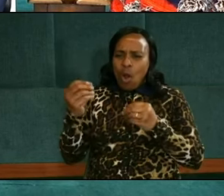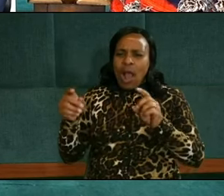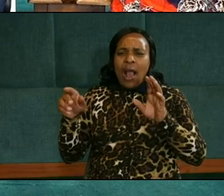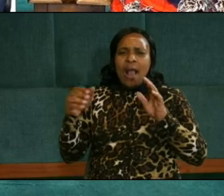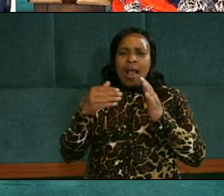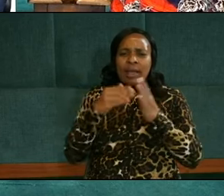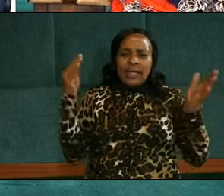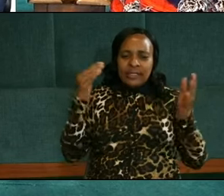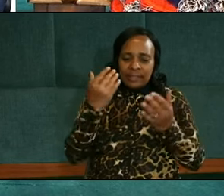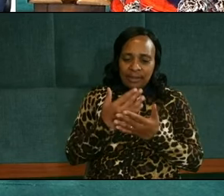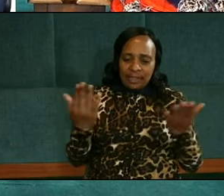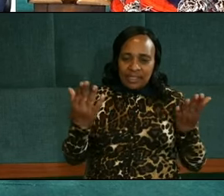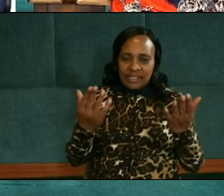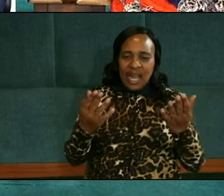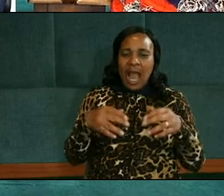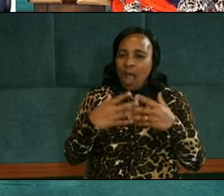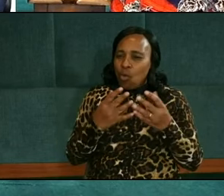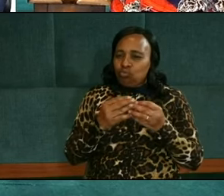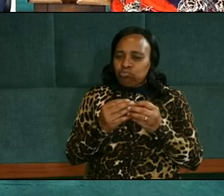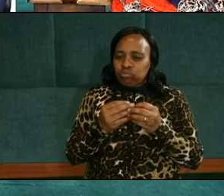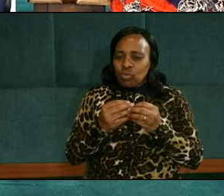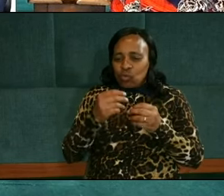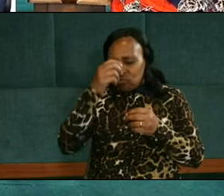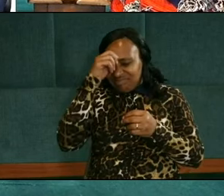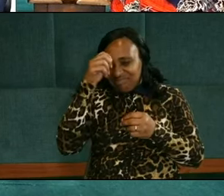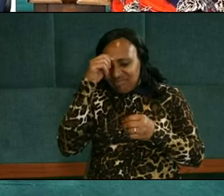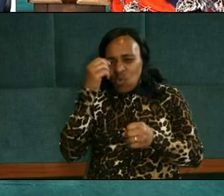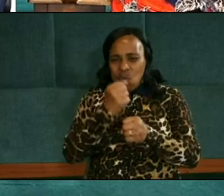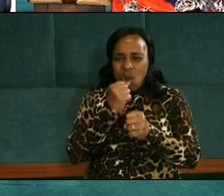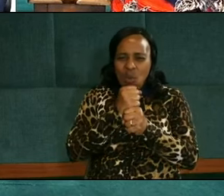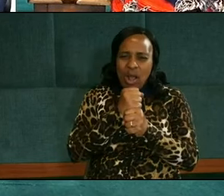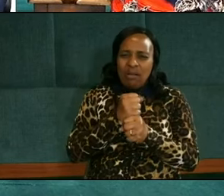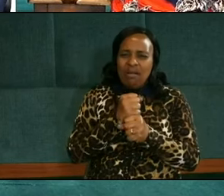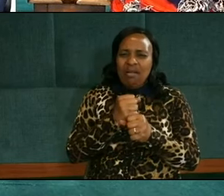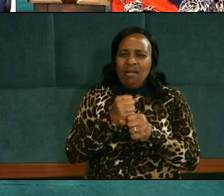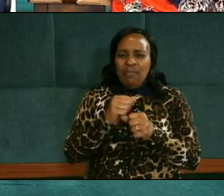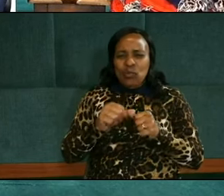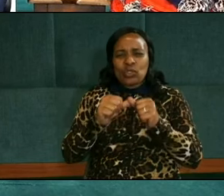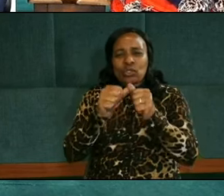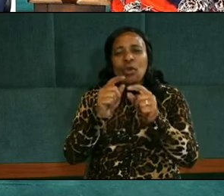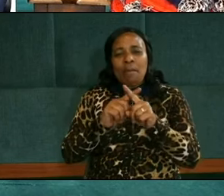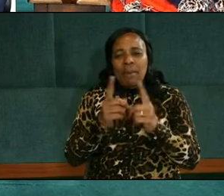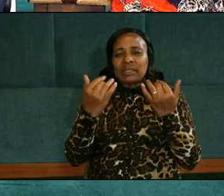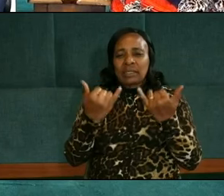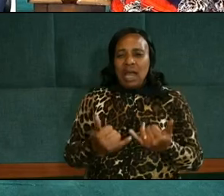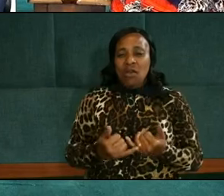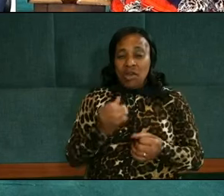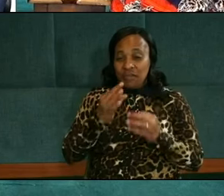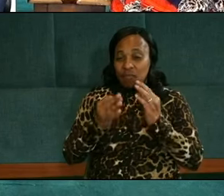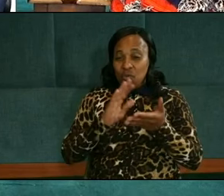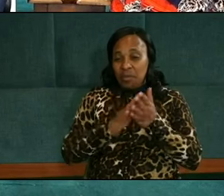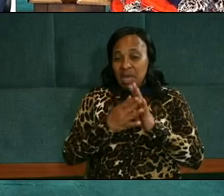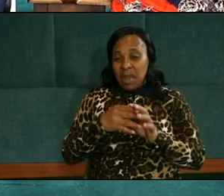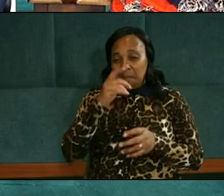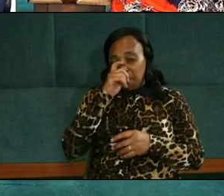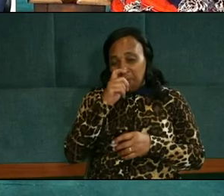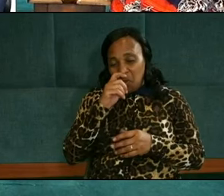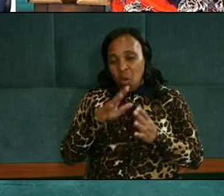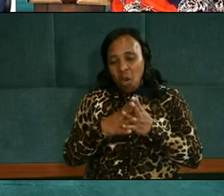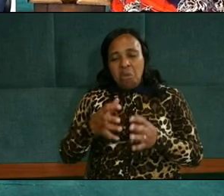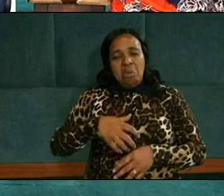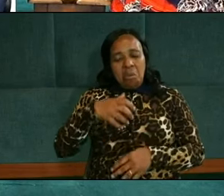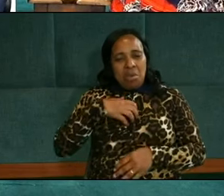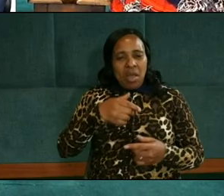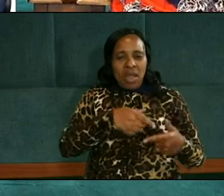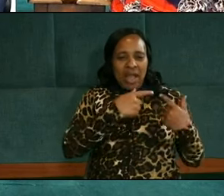appear as if, oh, I'm an angel and I'm just wishing them well. But if you're jealous or if you're envious in your heart, it